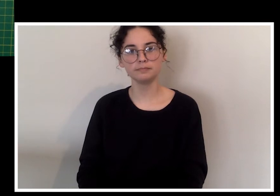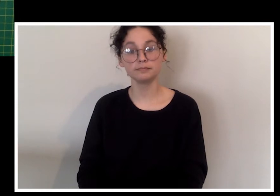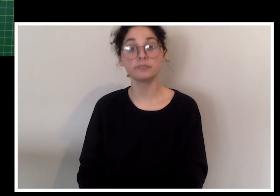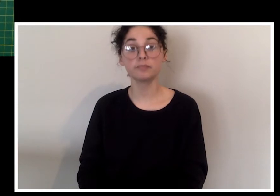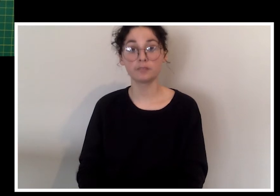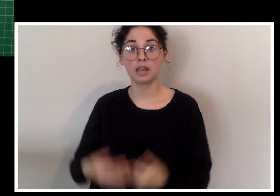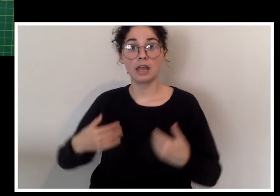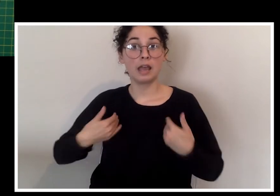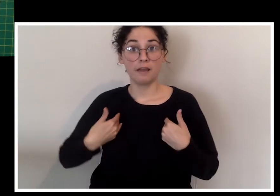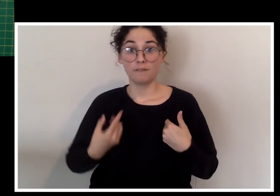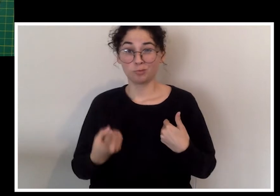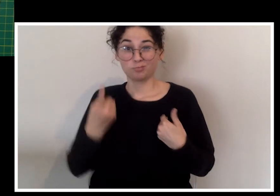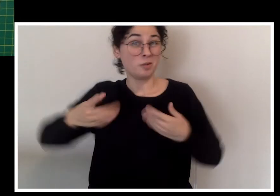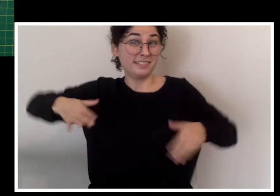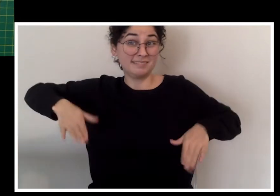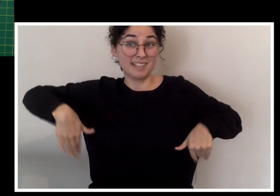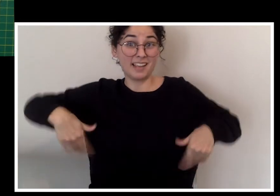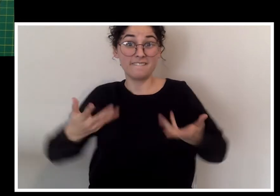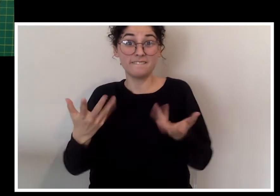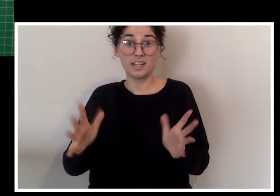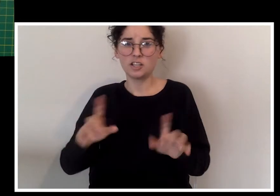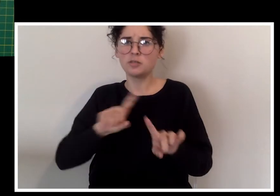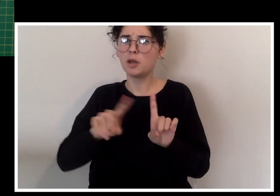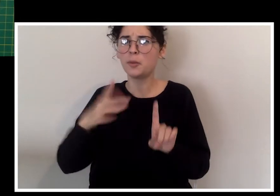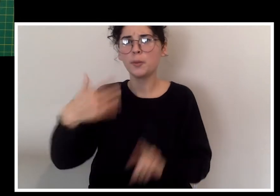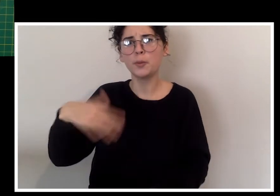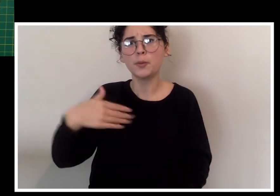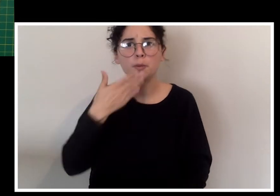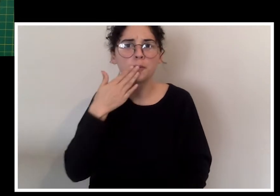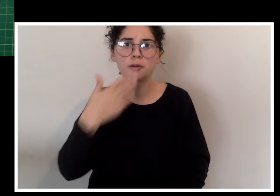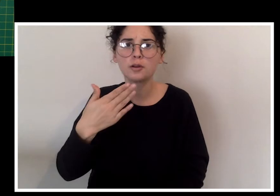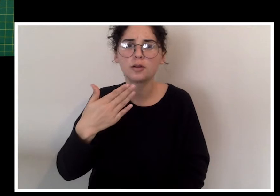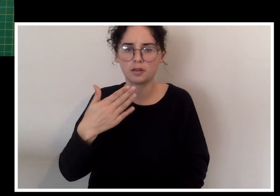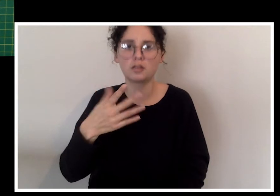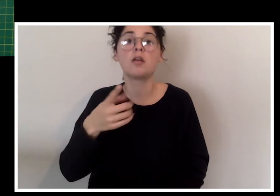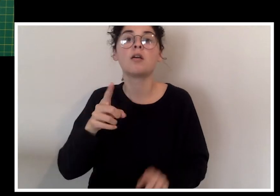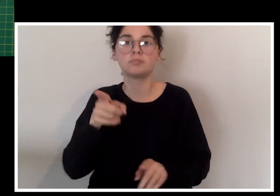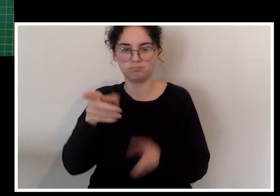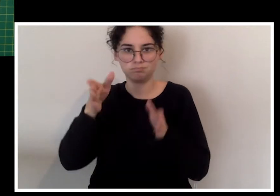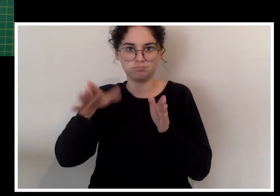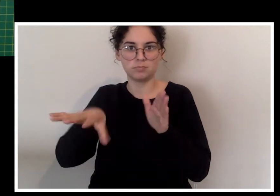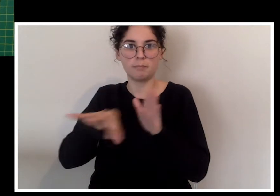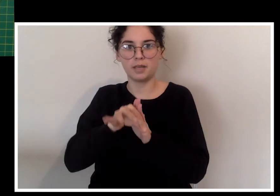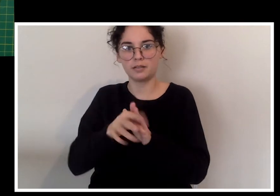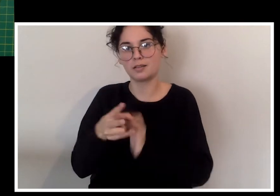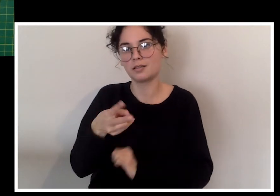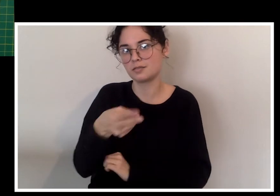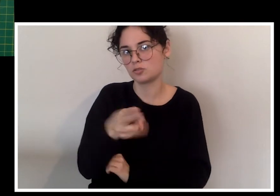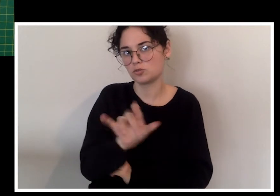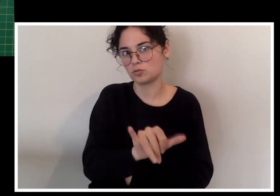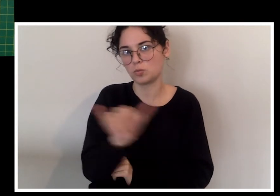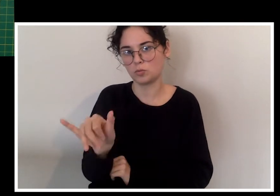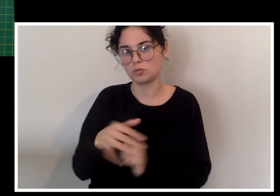And we have an unfinished one here, but it's really good. They use scissors as well, and they started making not only just